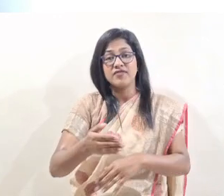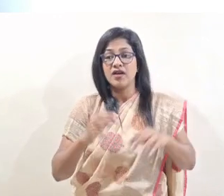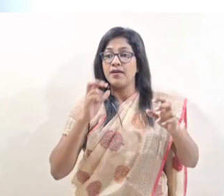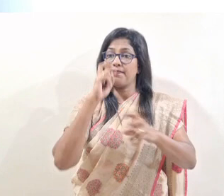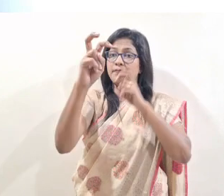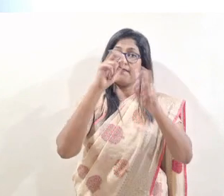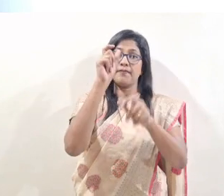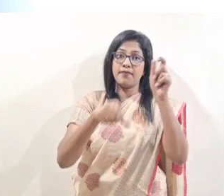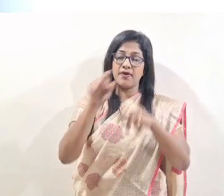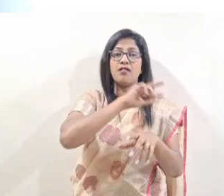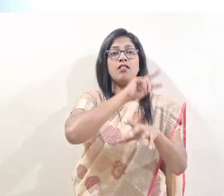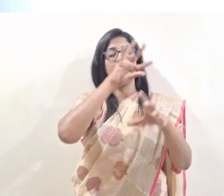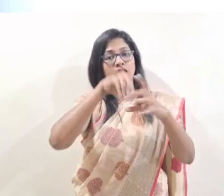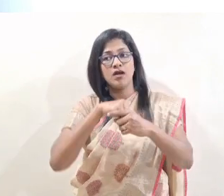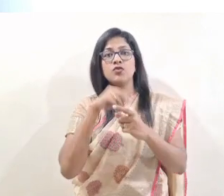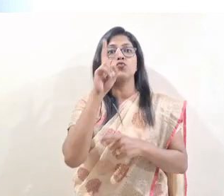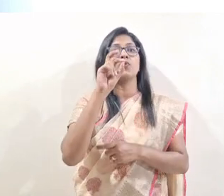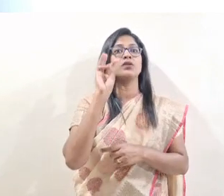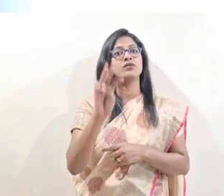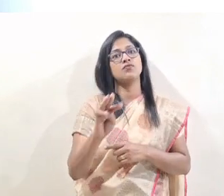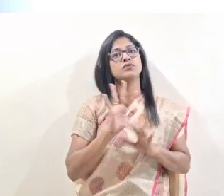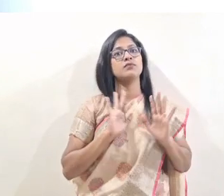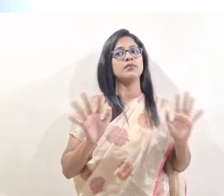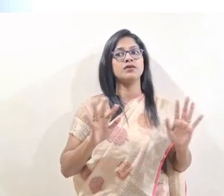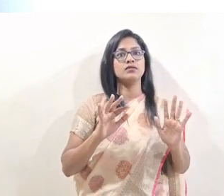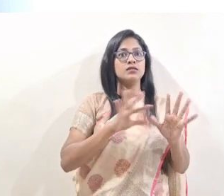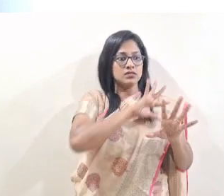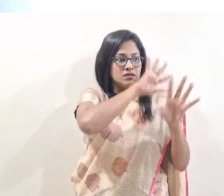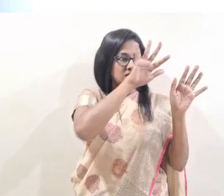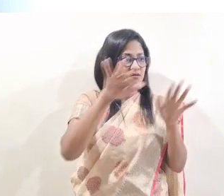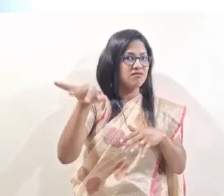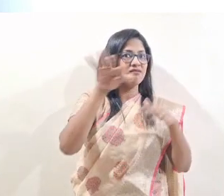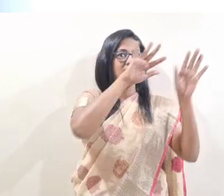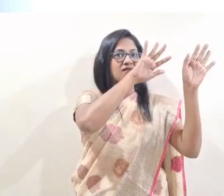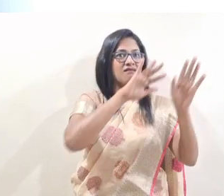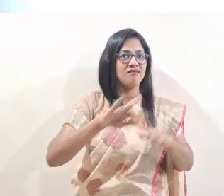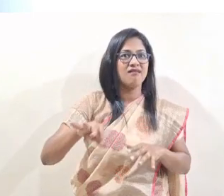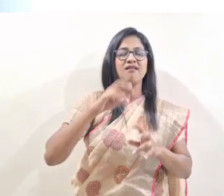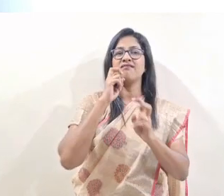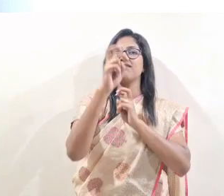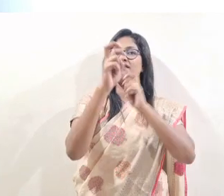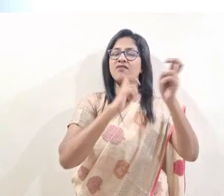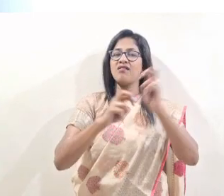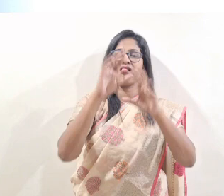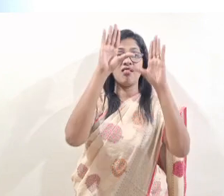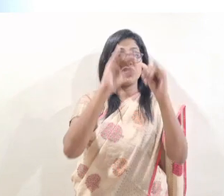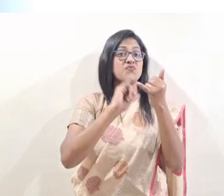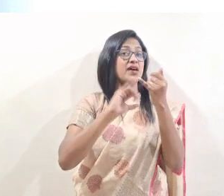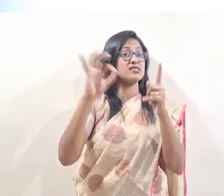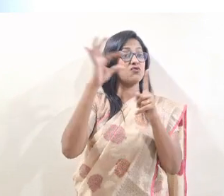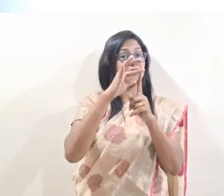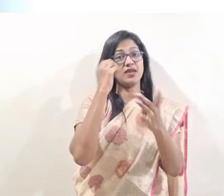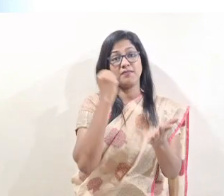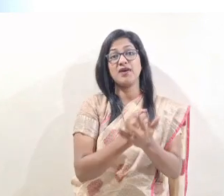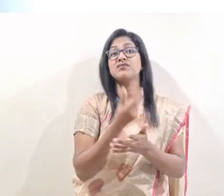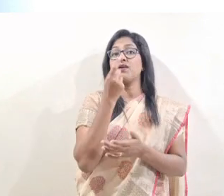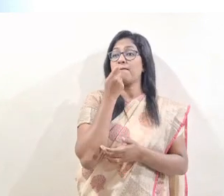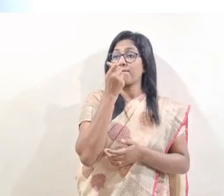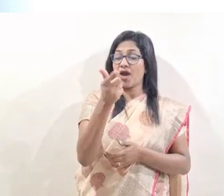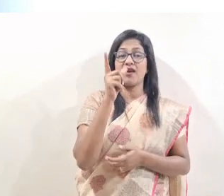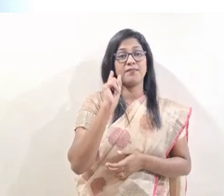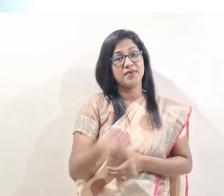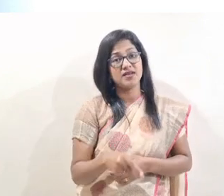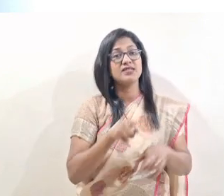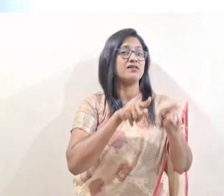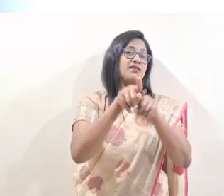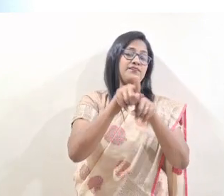20,000. The ramp up is so slow because of the lot of restrictions, SOPs, everybody has to follow. The fear is there. Just